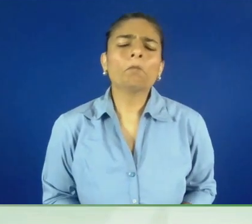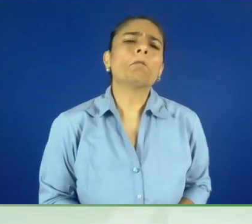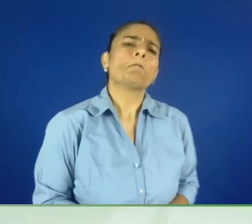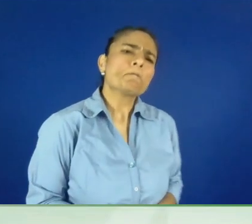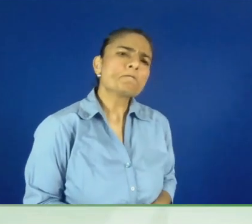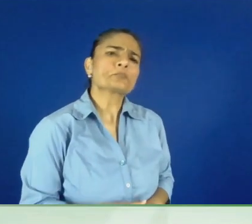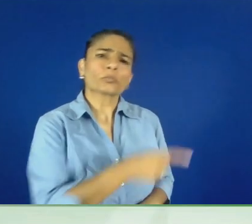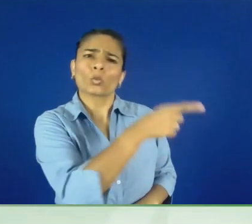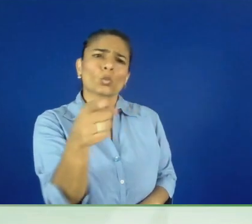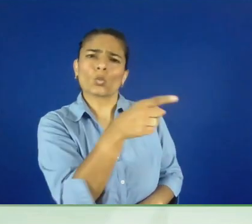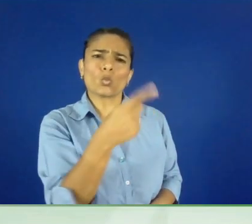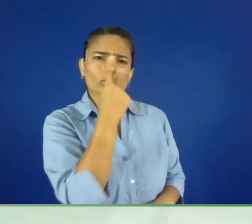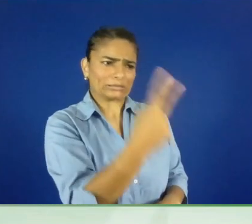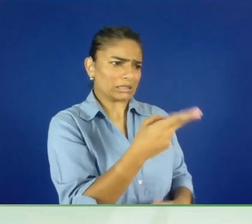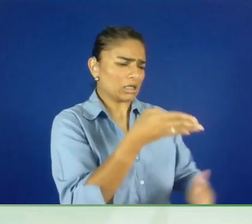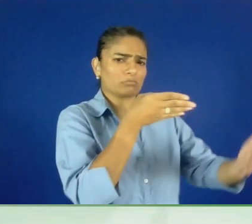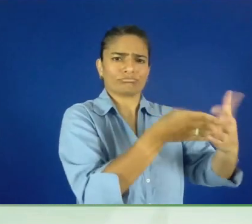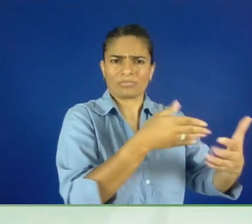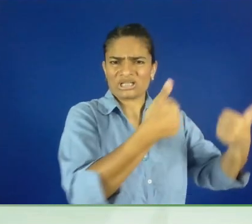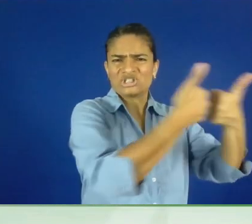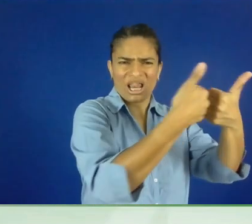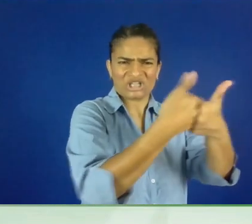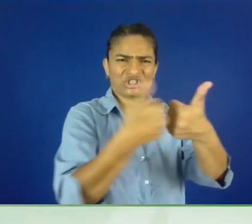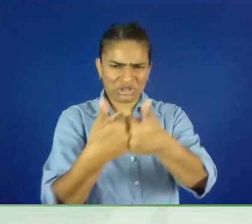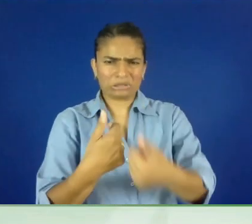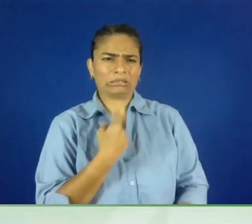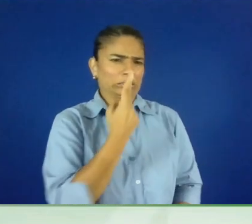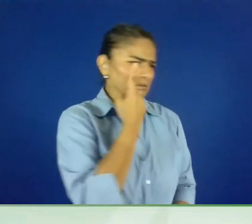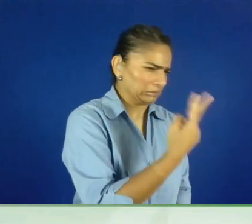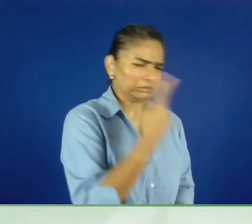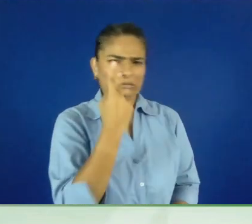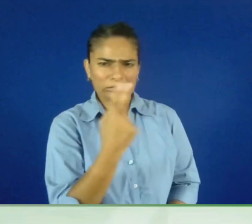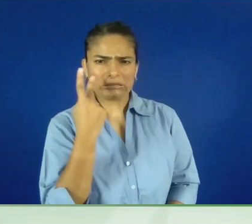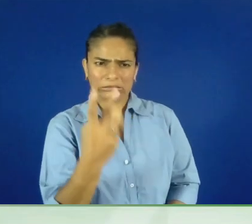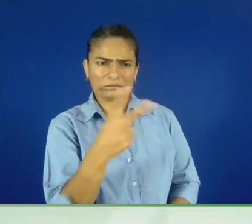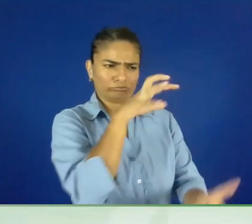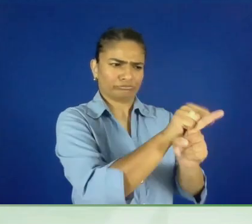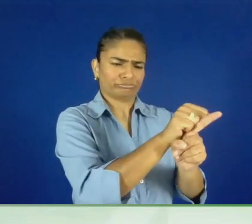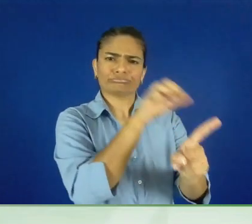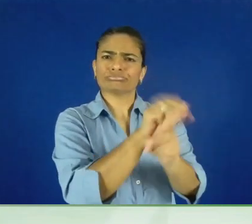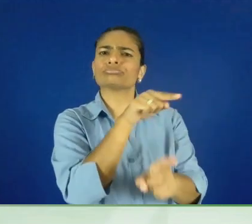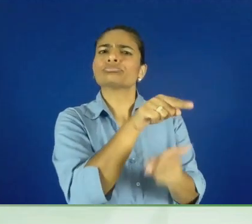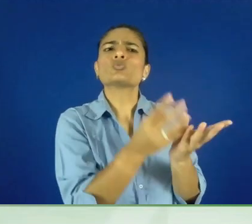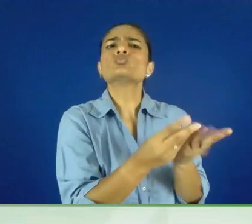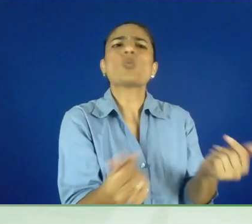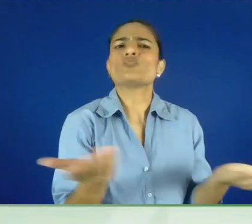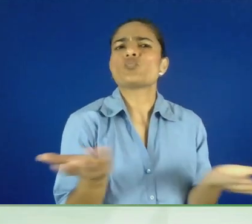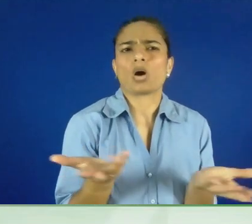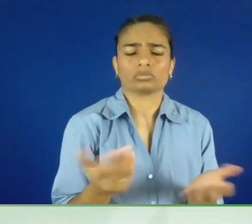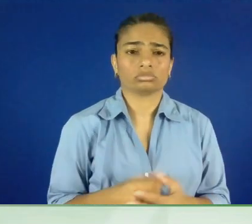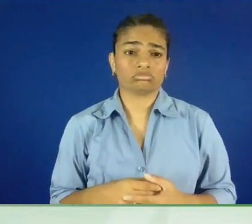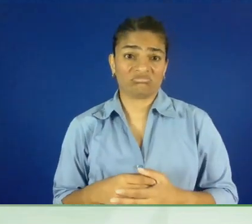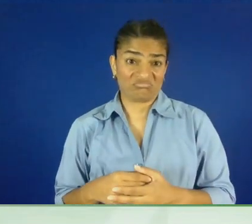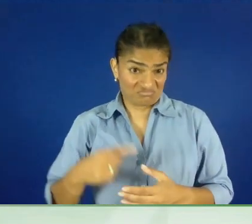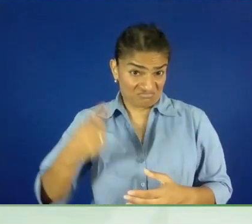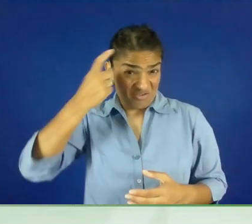for us as a community just simply say these are the problems. We need to be taking that a stage further. Bianca, let's come to you first.